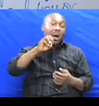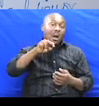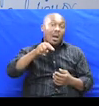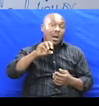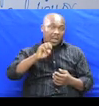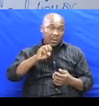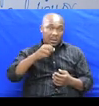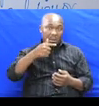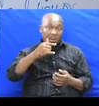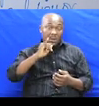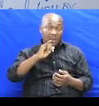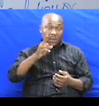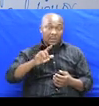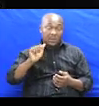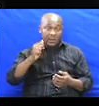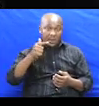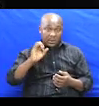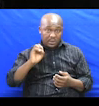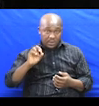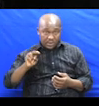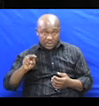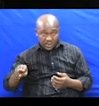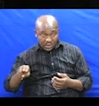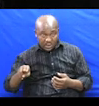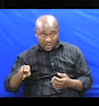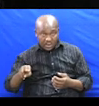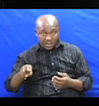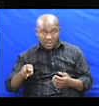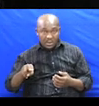There was an introduction of monetization.